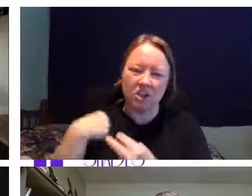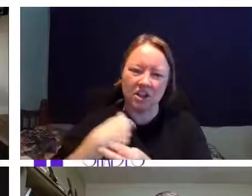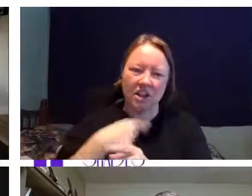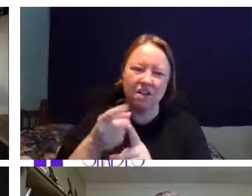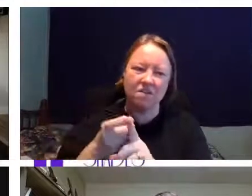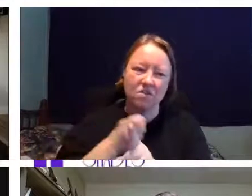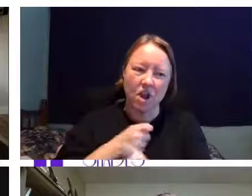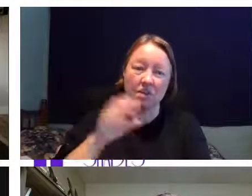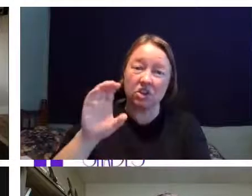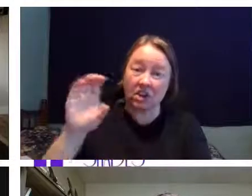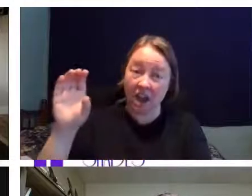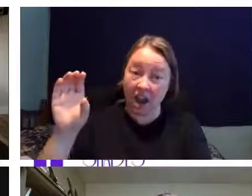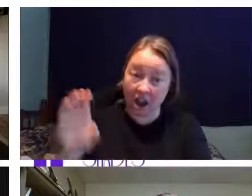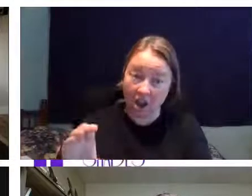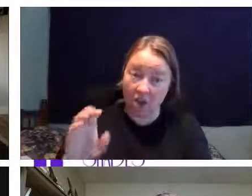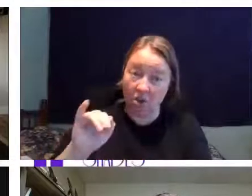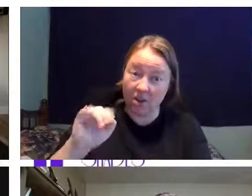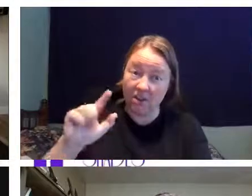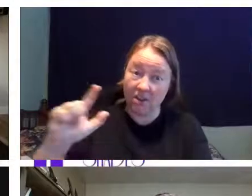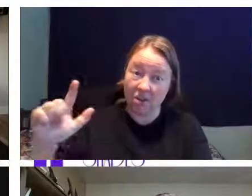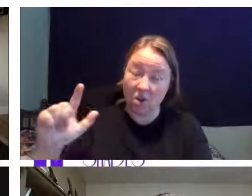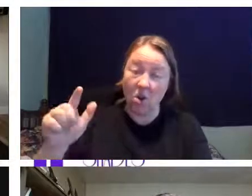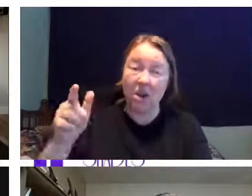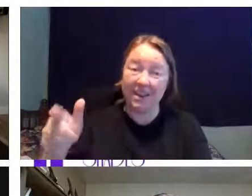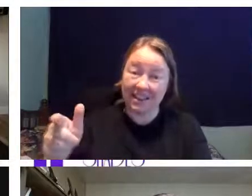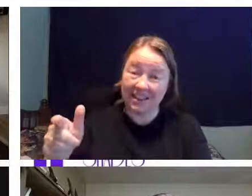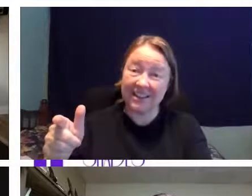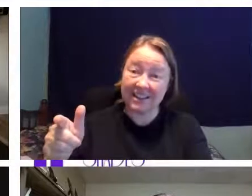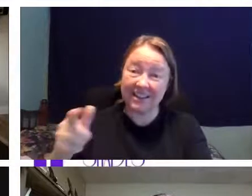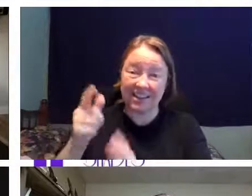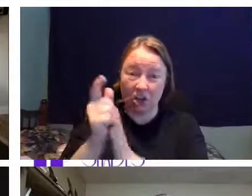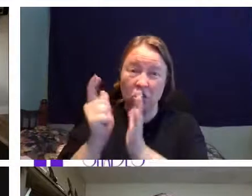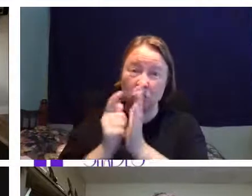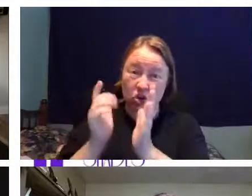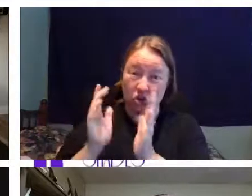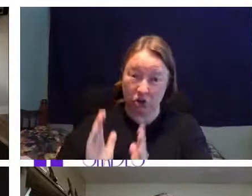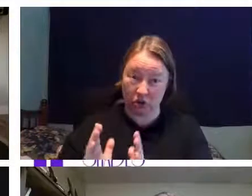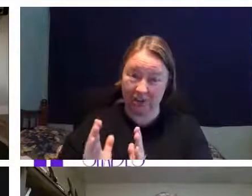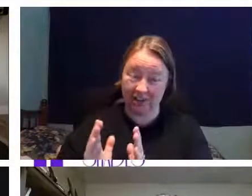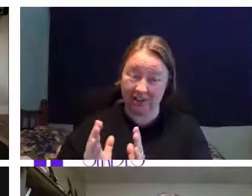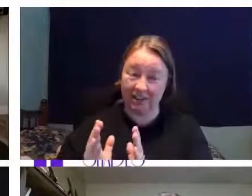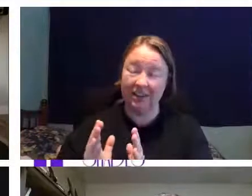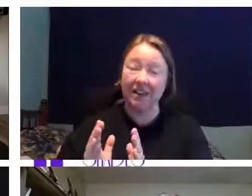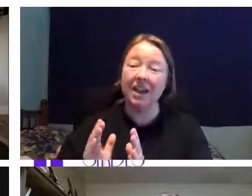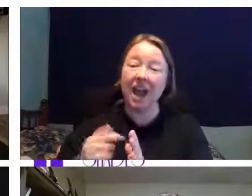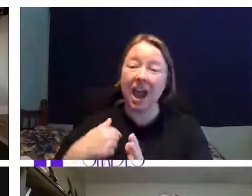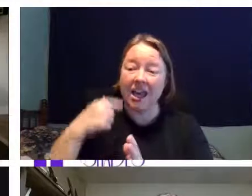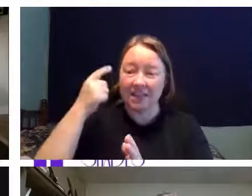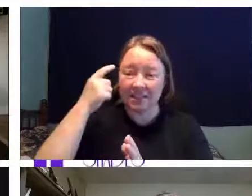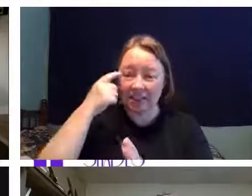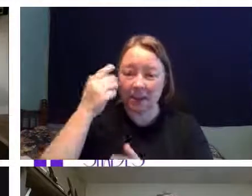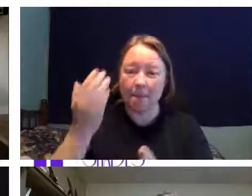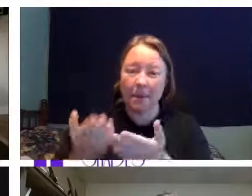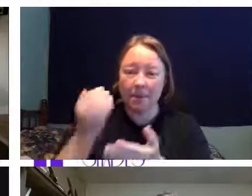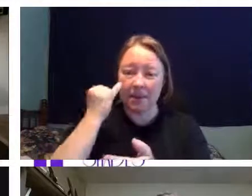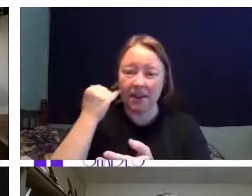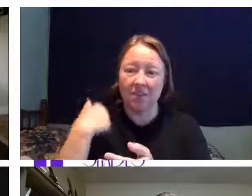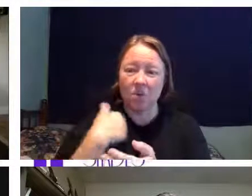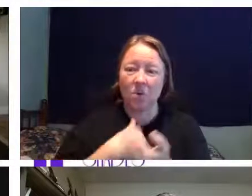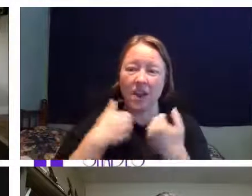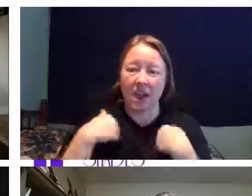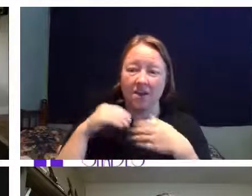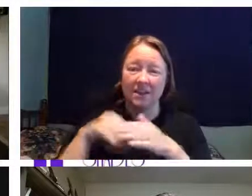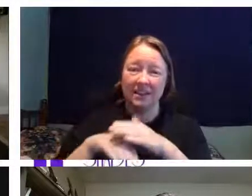from Chicago, Illinois. And he happens to be an attorney. And I think that maybe if we have some